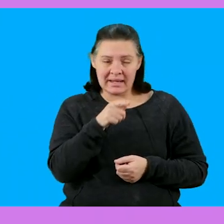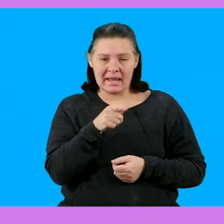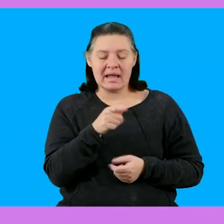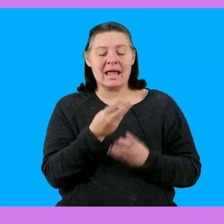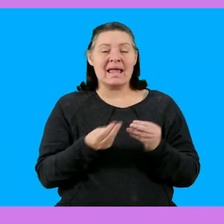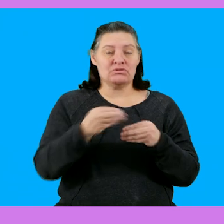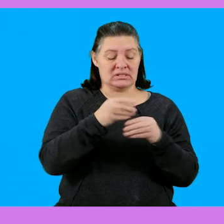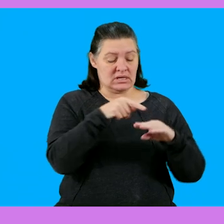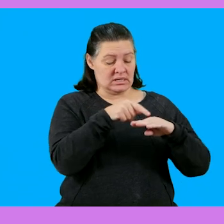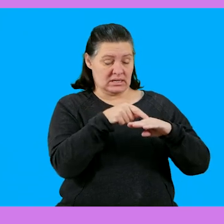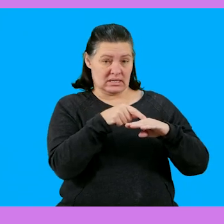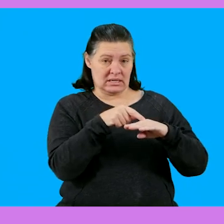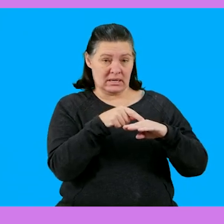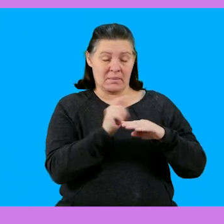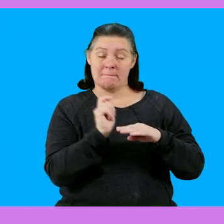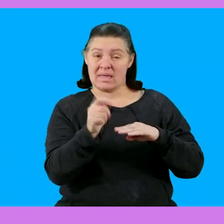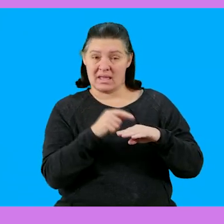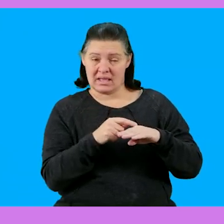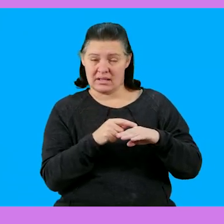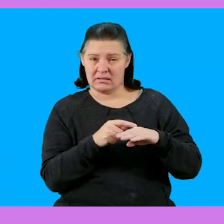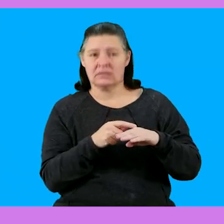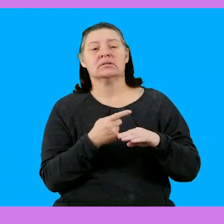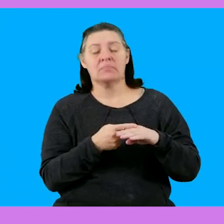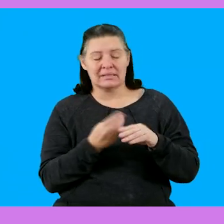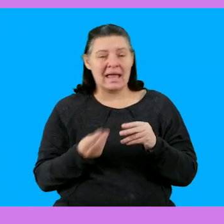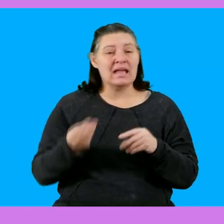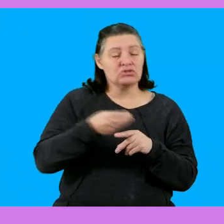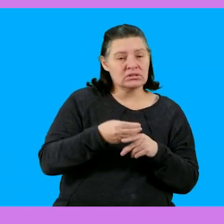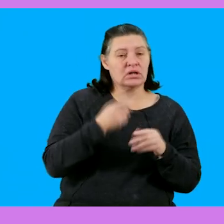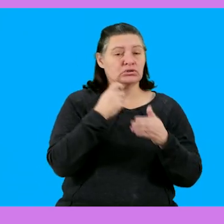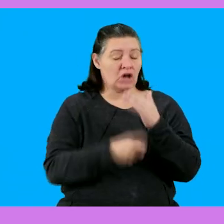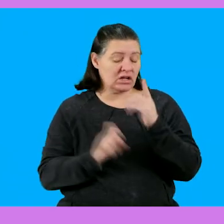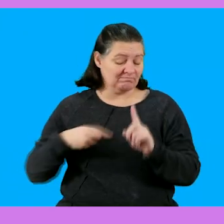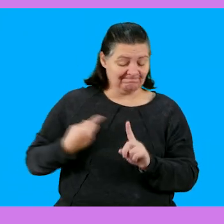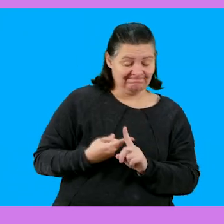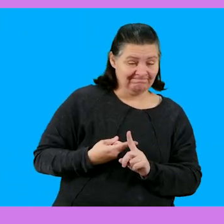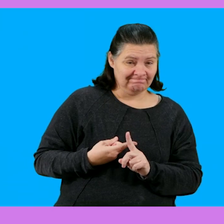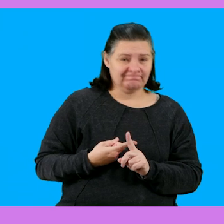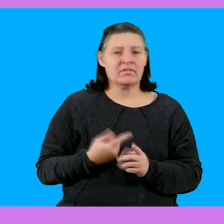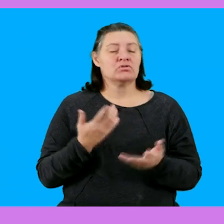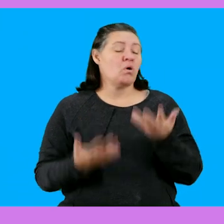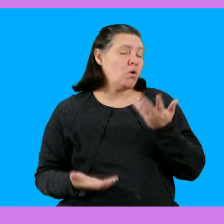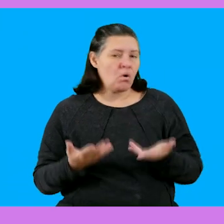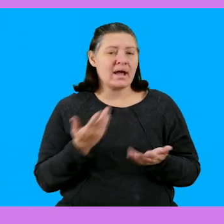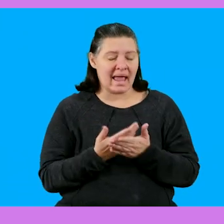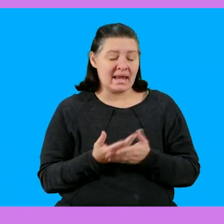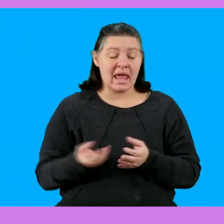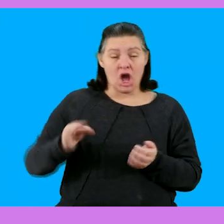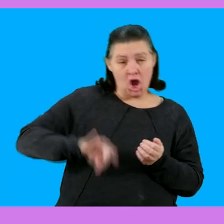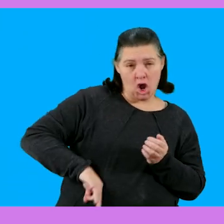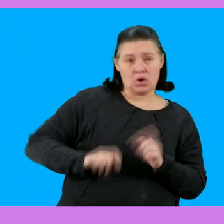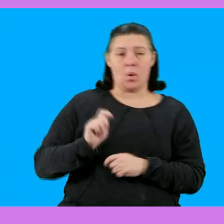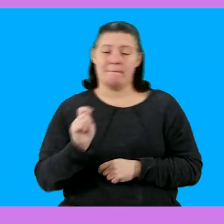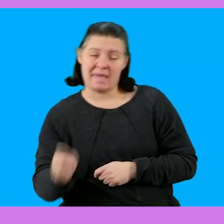is interest charged on the amount due, but including interest charged to date, right? Remember, it can be also interest